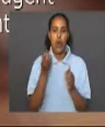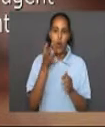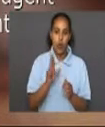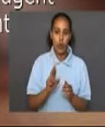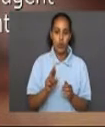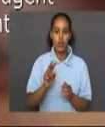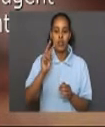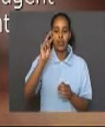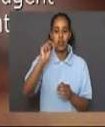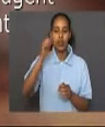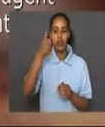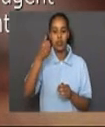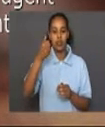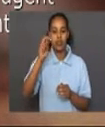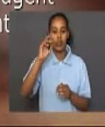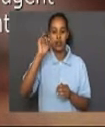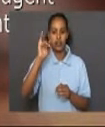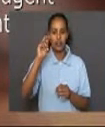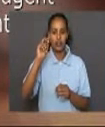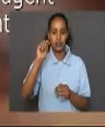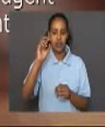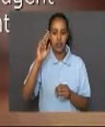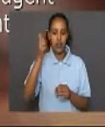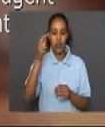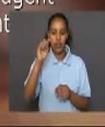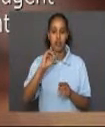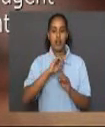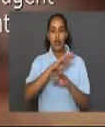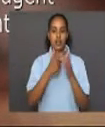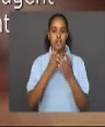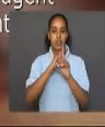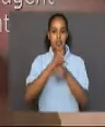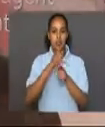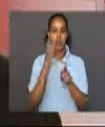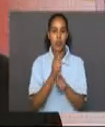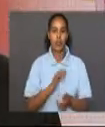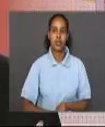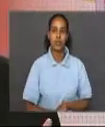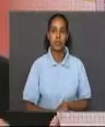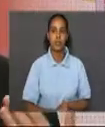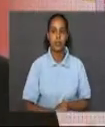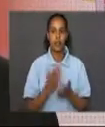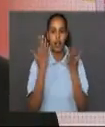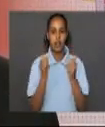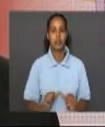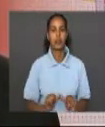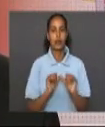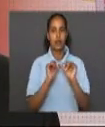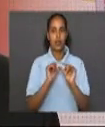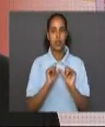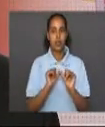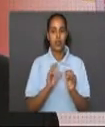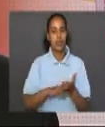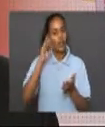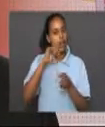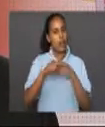or nitrates. All of these answers are correct. Let us continue